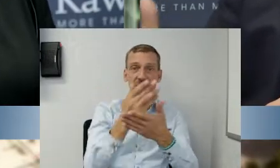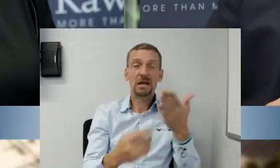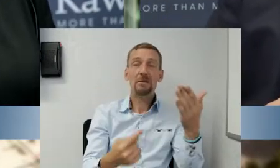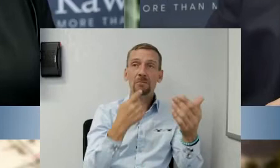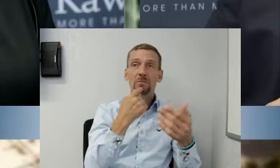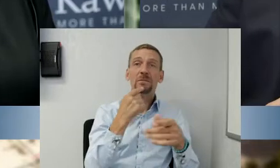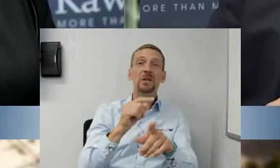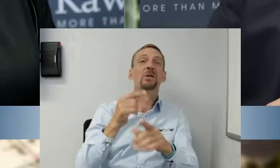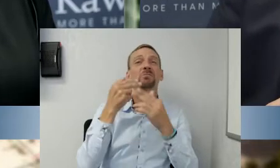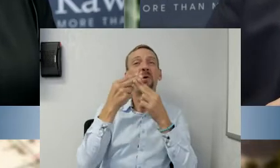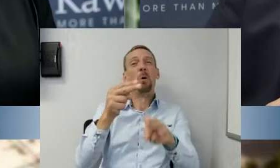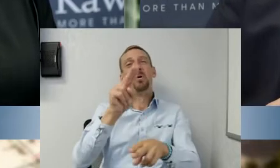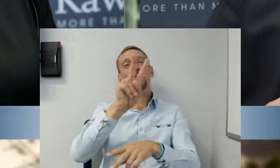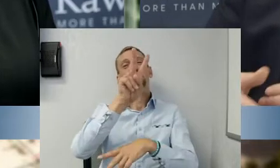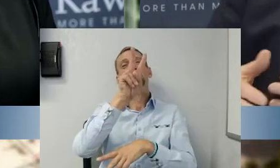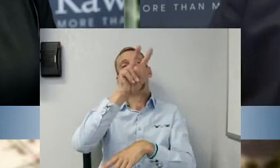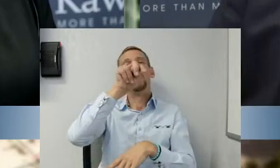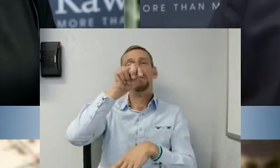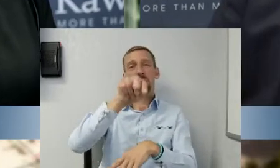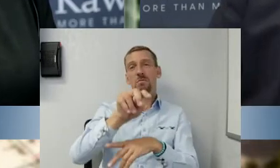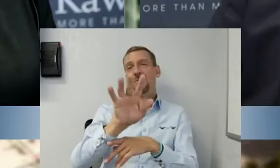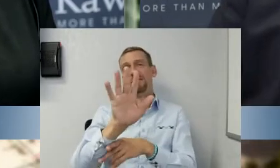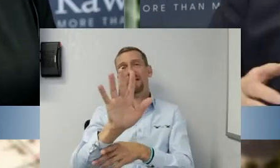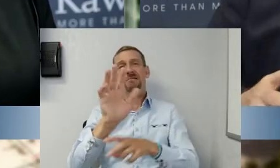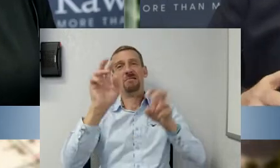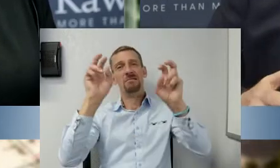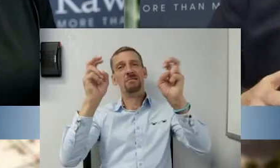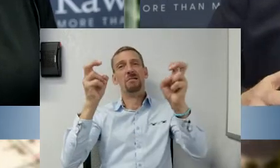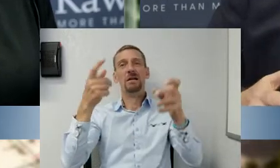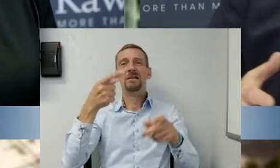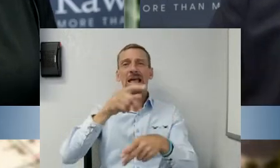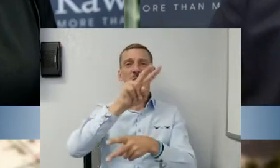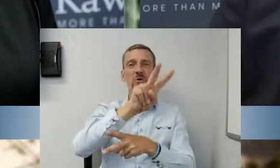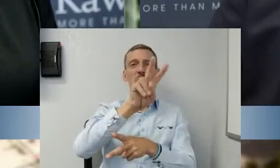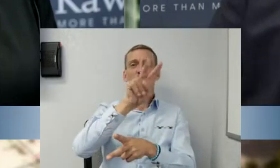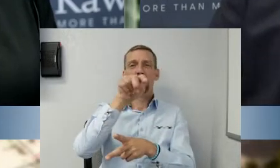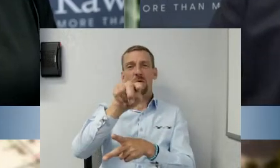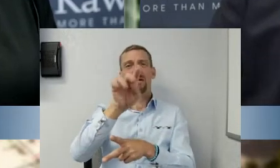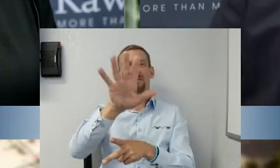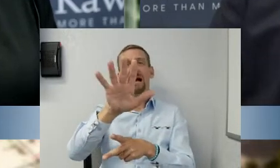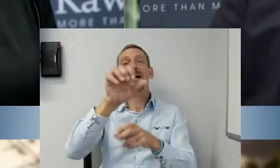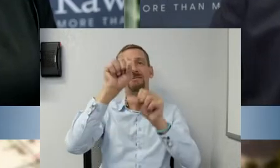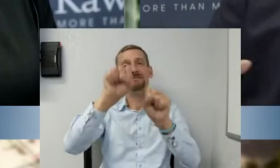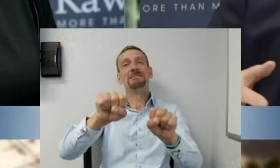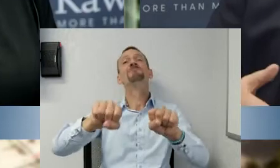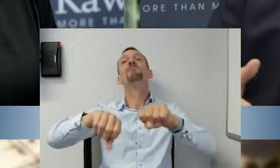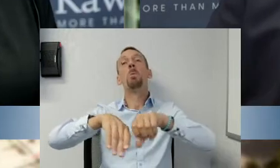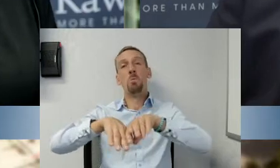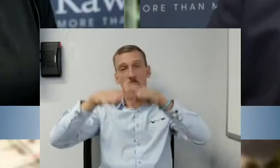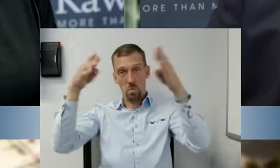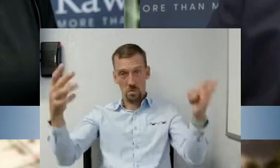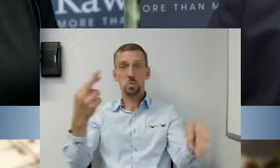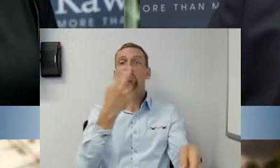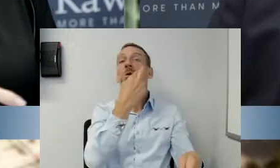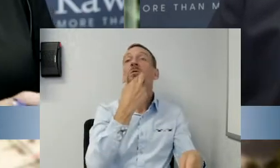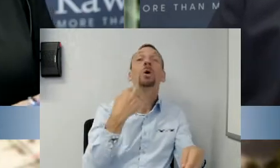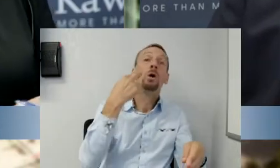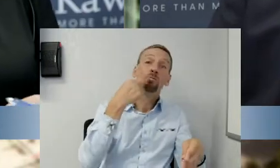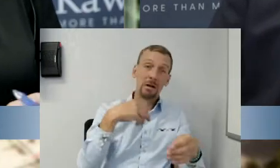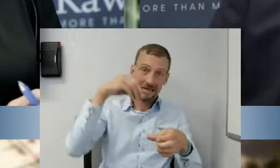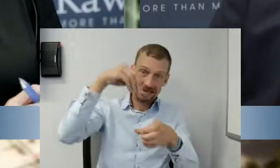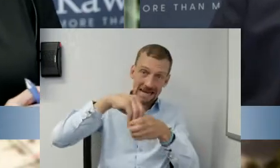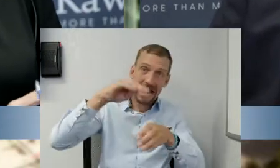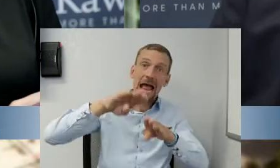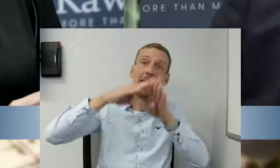that 2.5. 2.5 is where now restaurants could open up to in-house